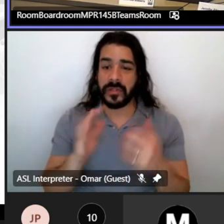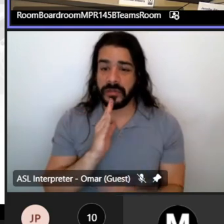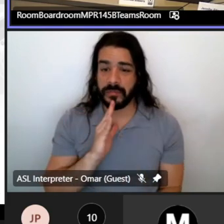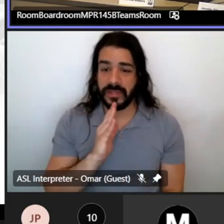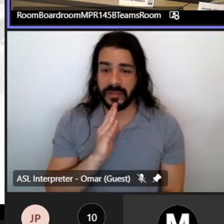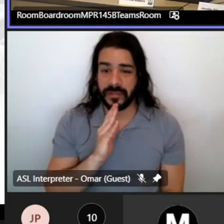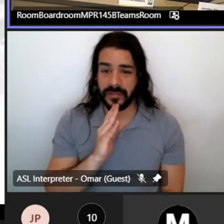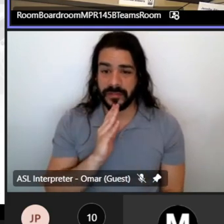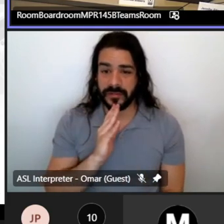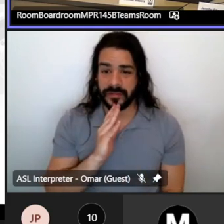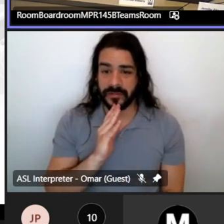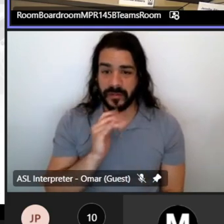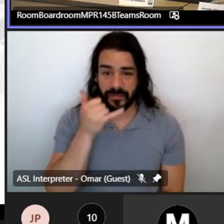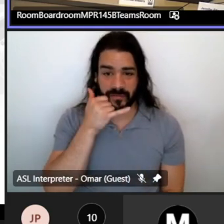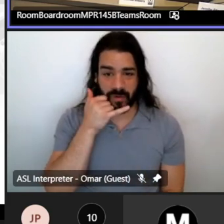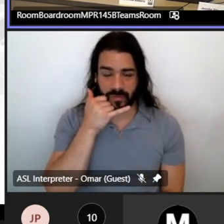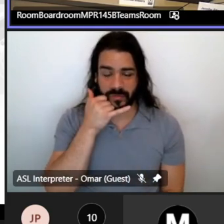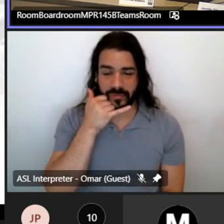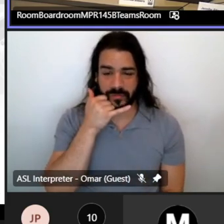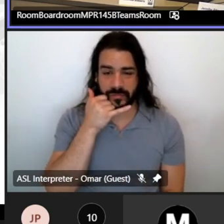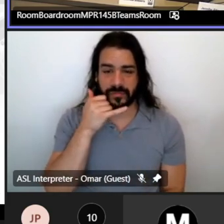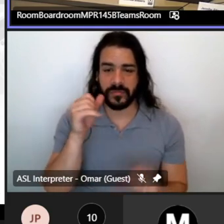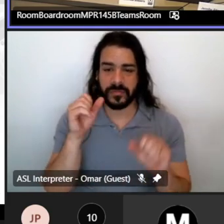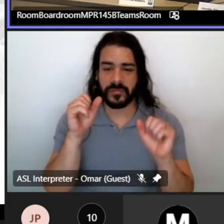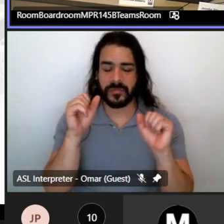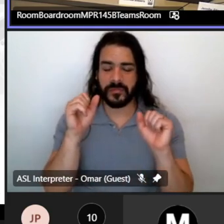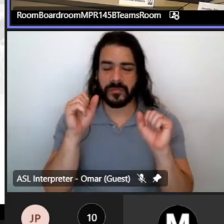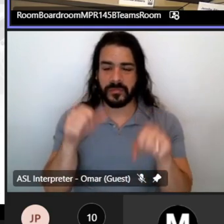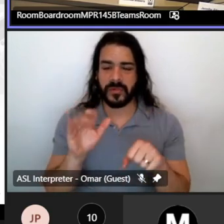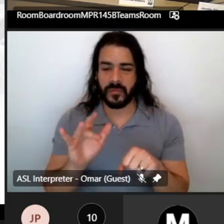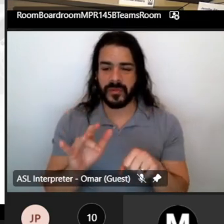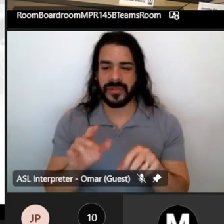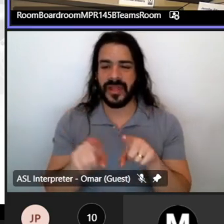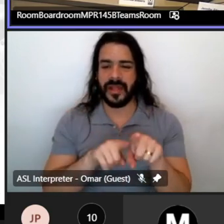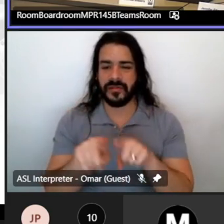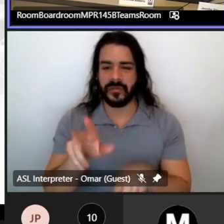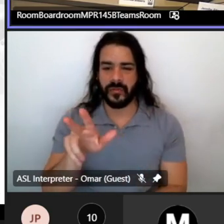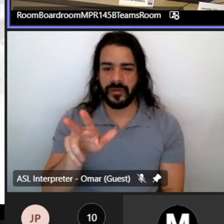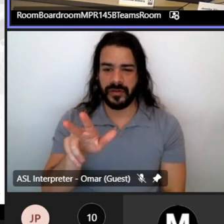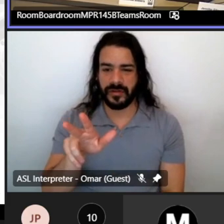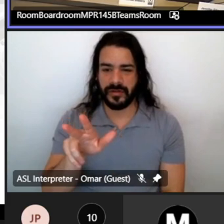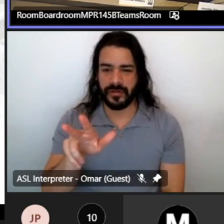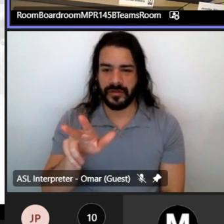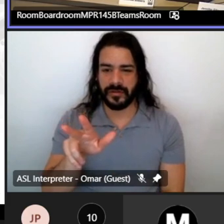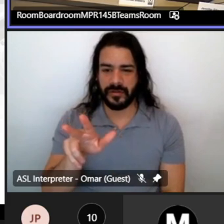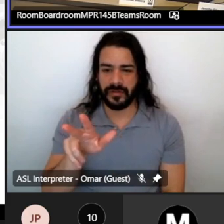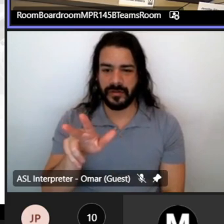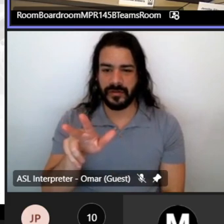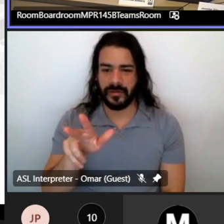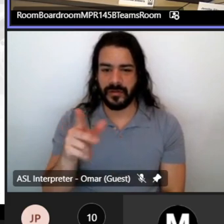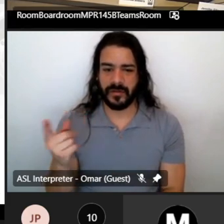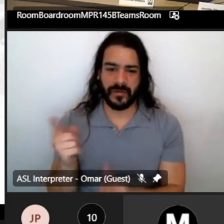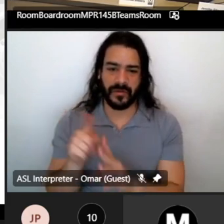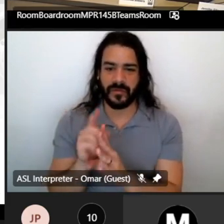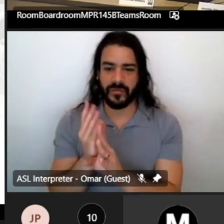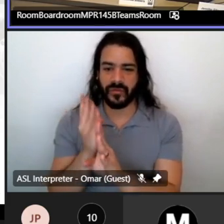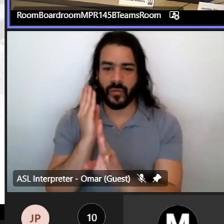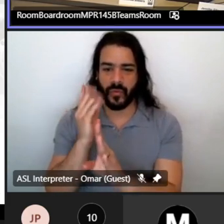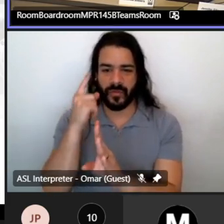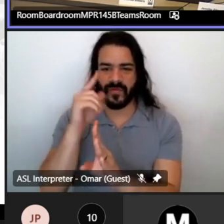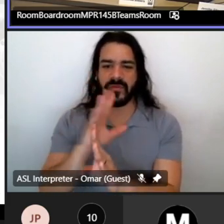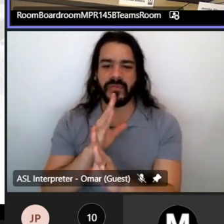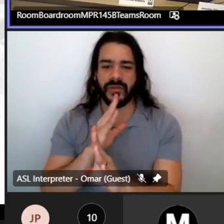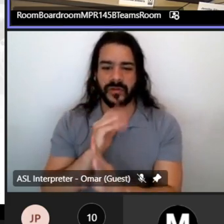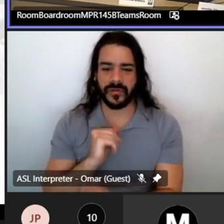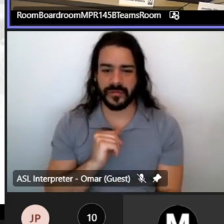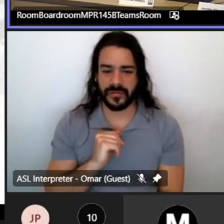If you would like to provide testimony and you're on the phone, you can press *3 and you'll be put in